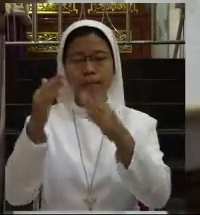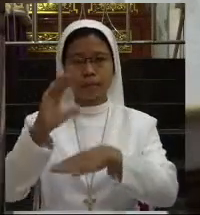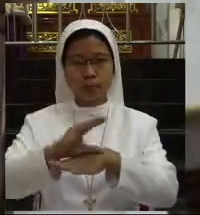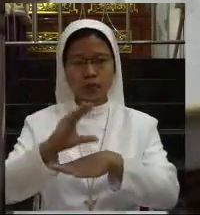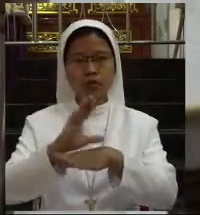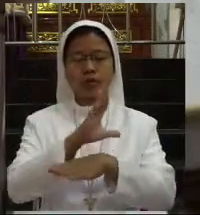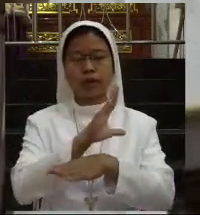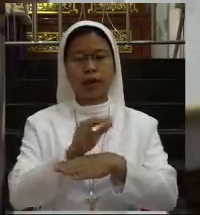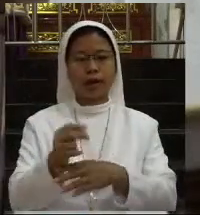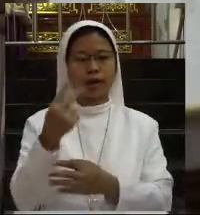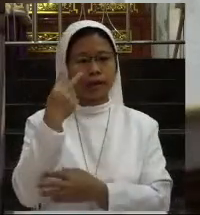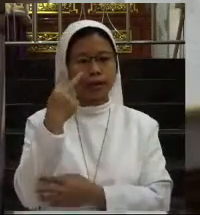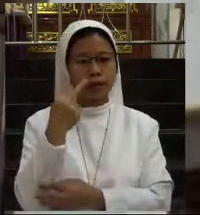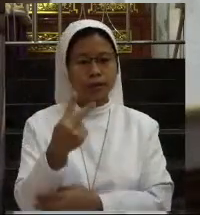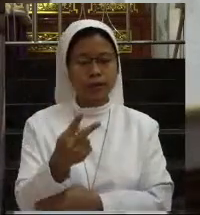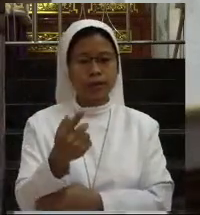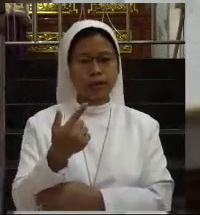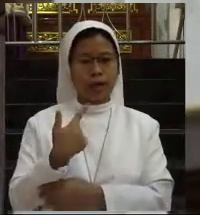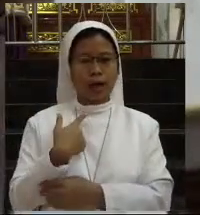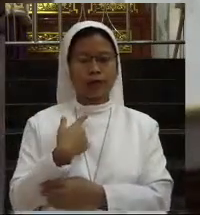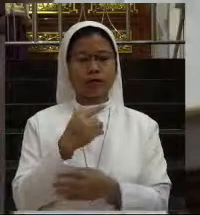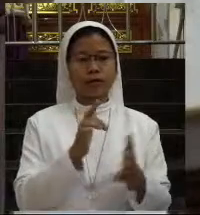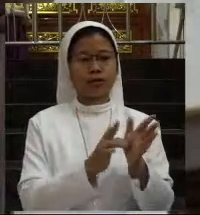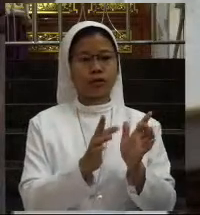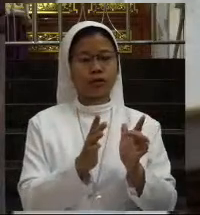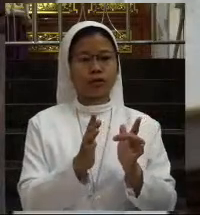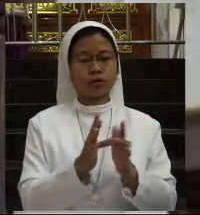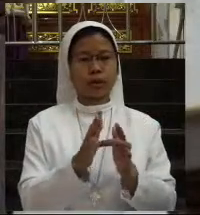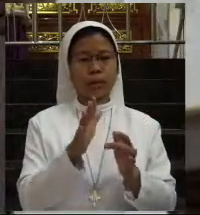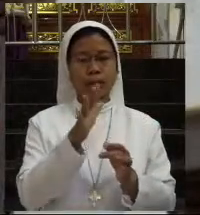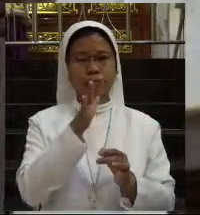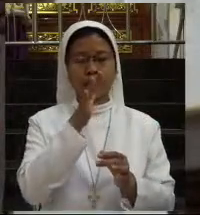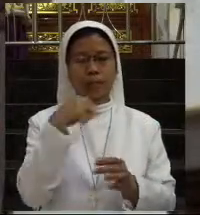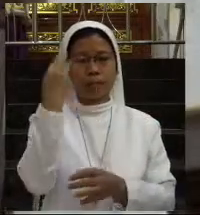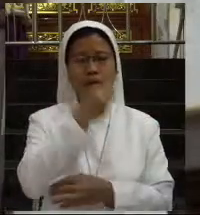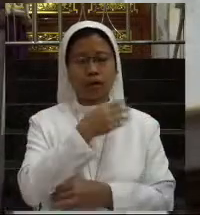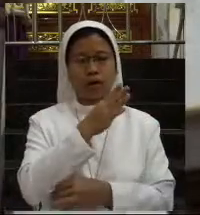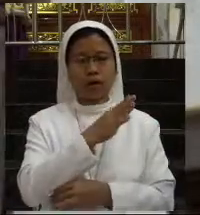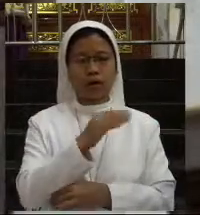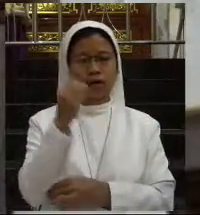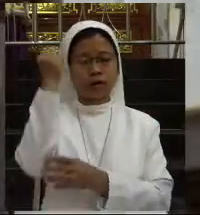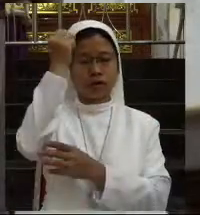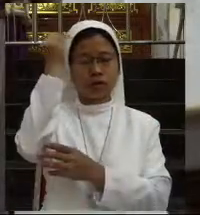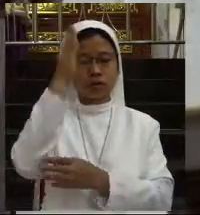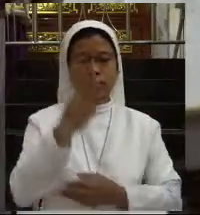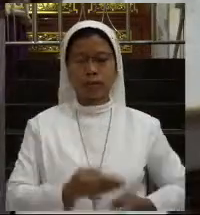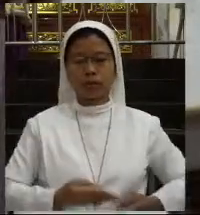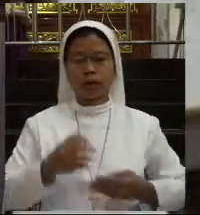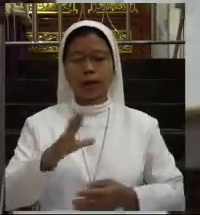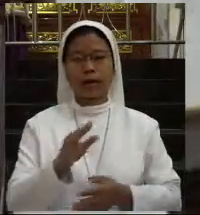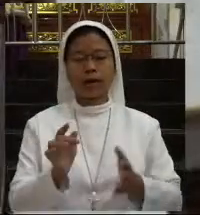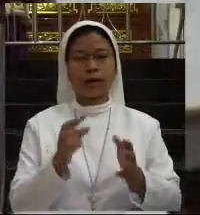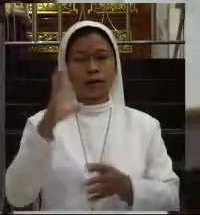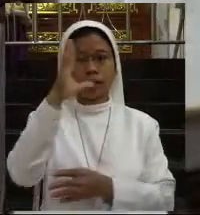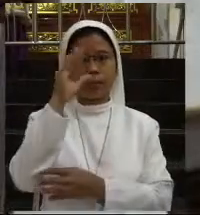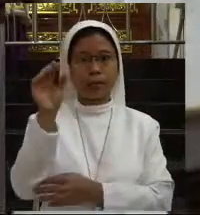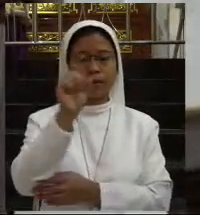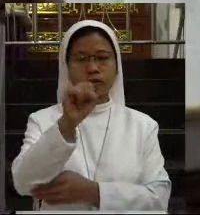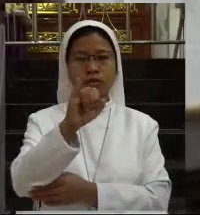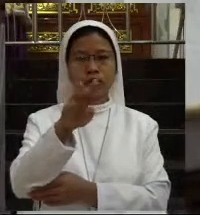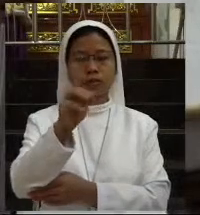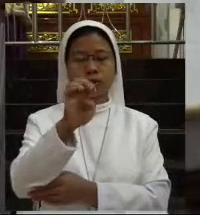child Jesus to perform the custom of the law in regard to him, he took him into his arms and blessed